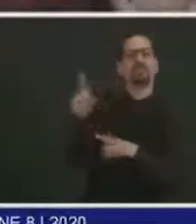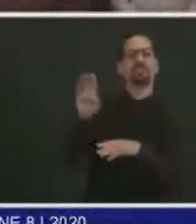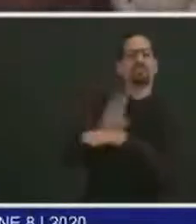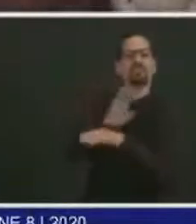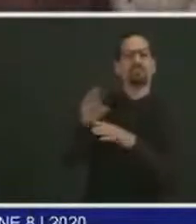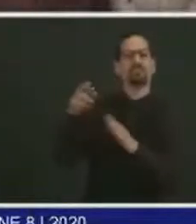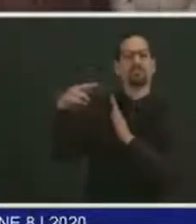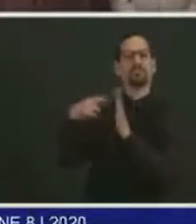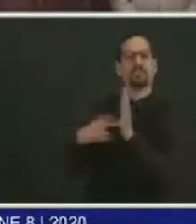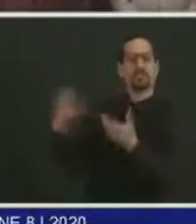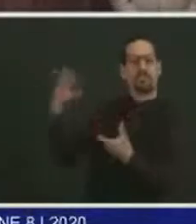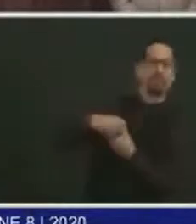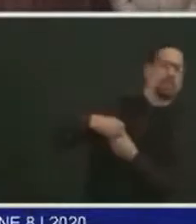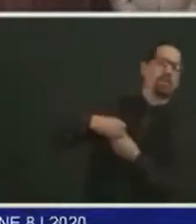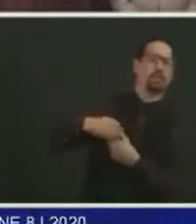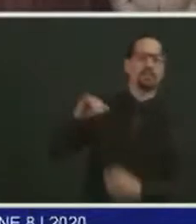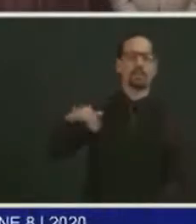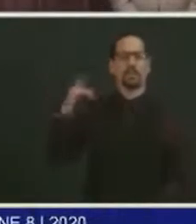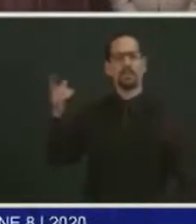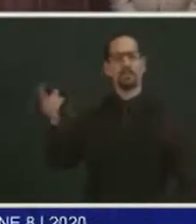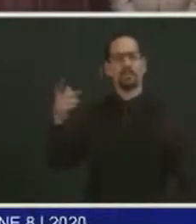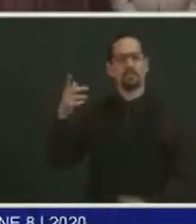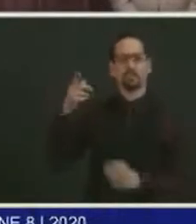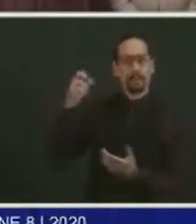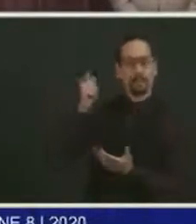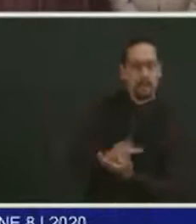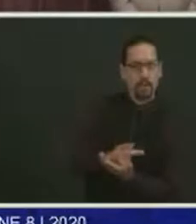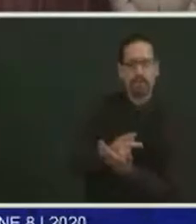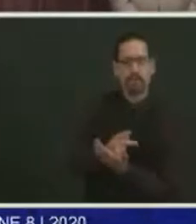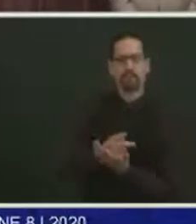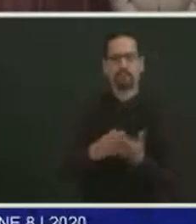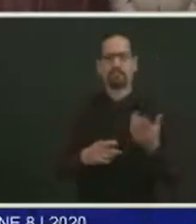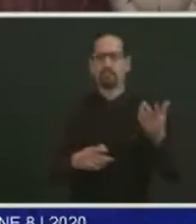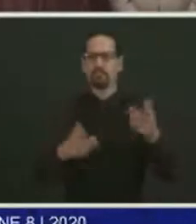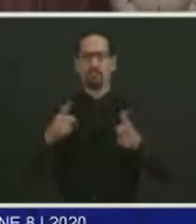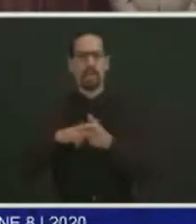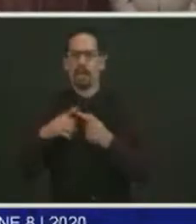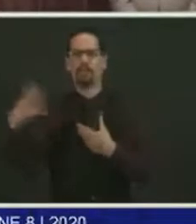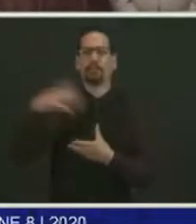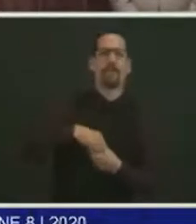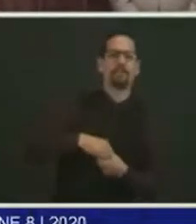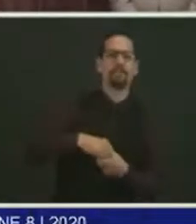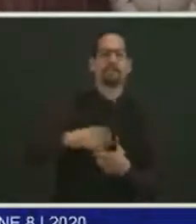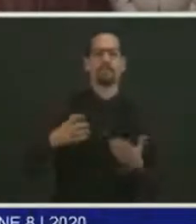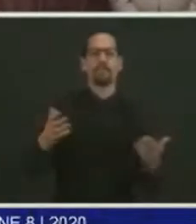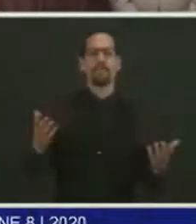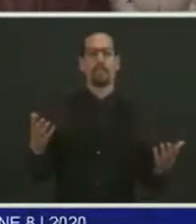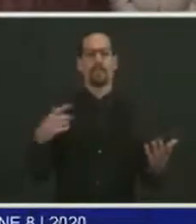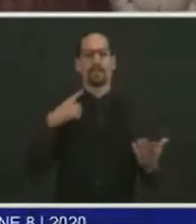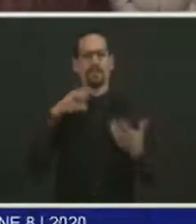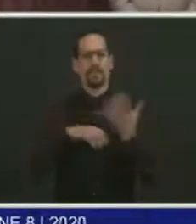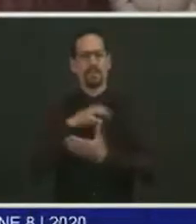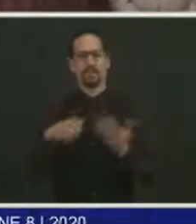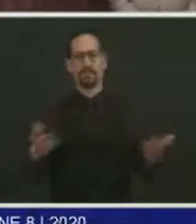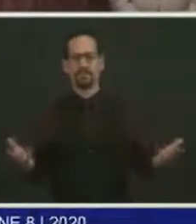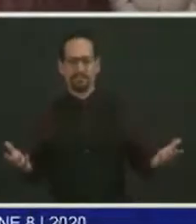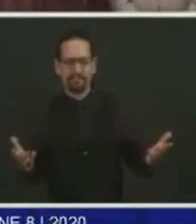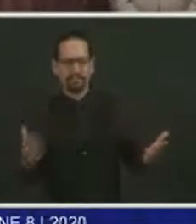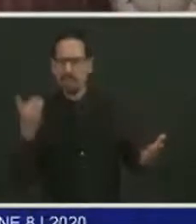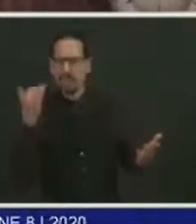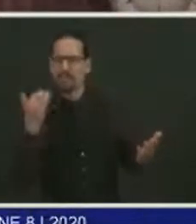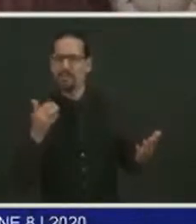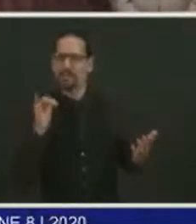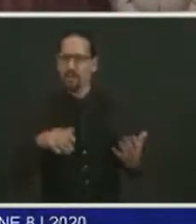calling the shots, approved it, and then they got, and so if it's not my coming to you, and this affects a lot of people on Block